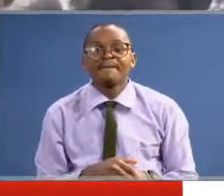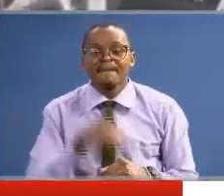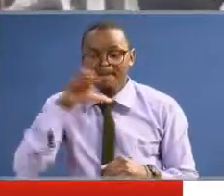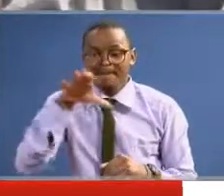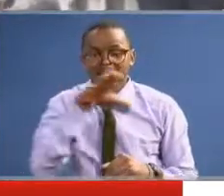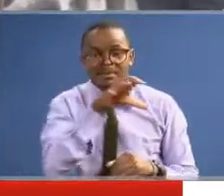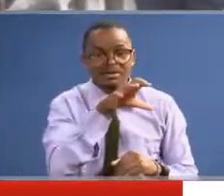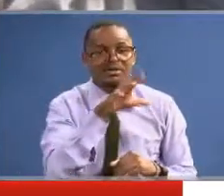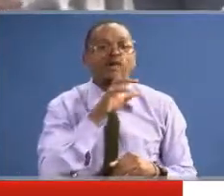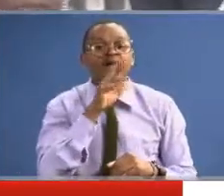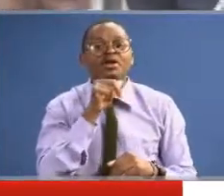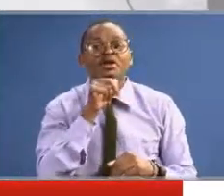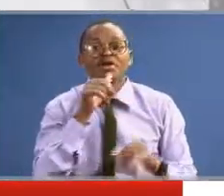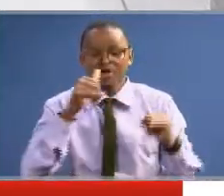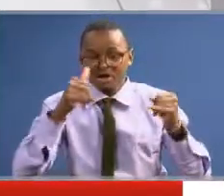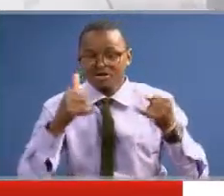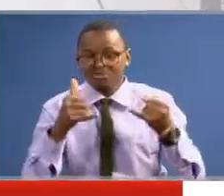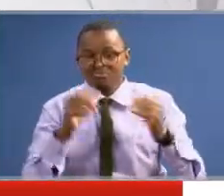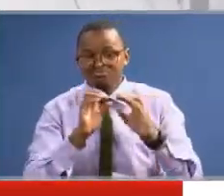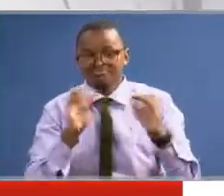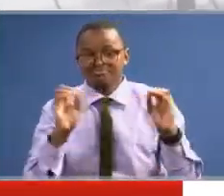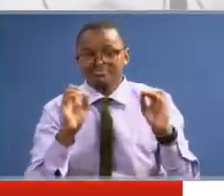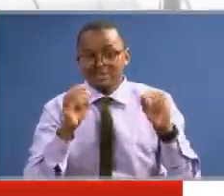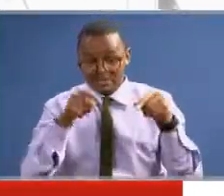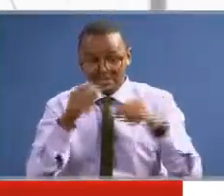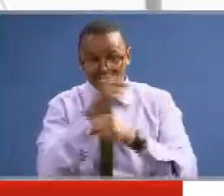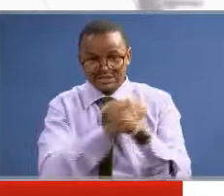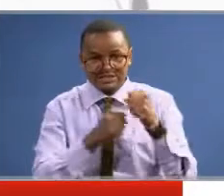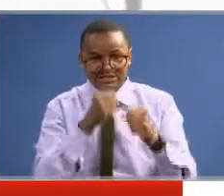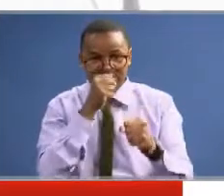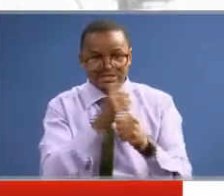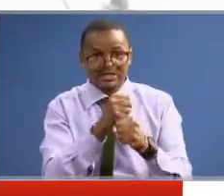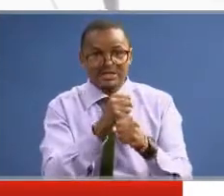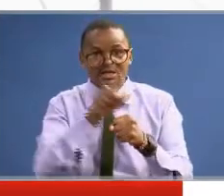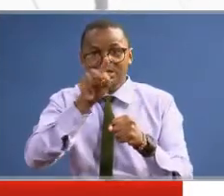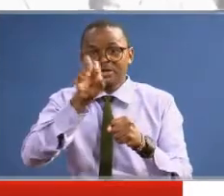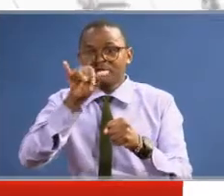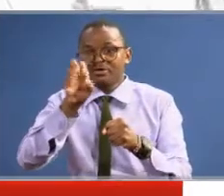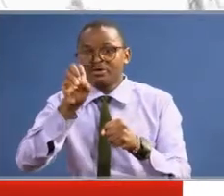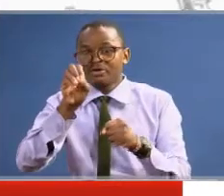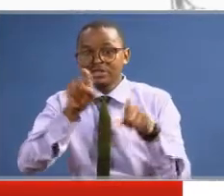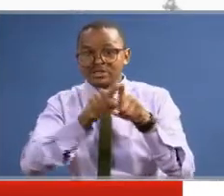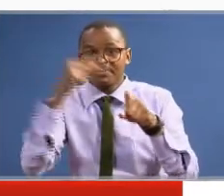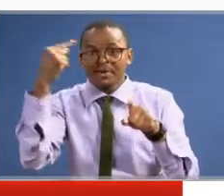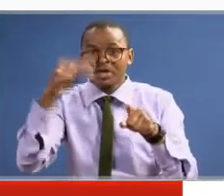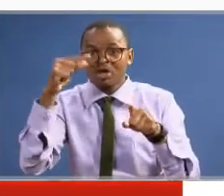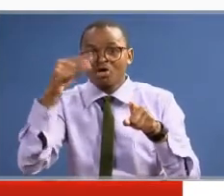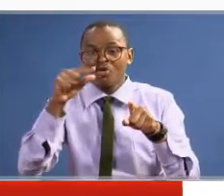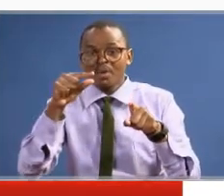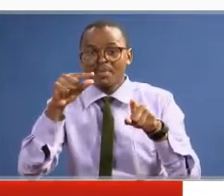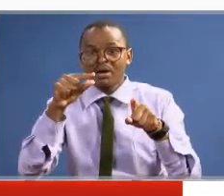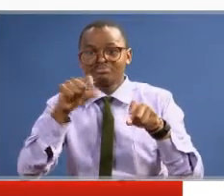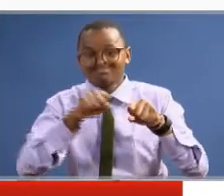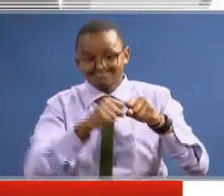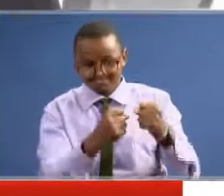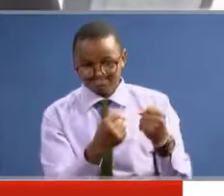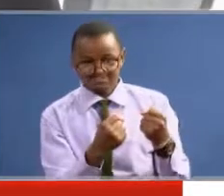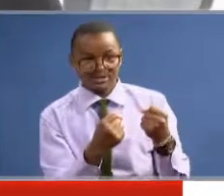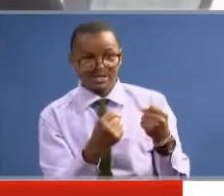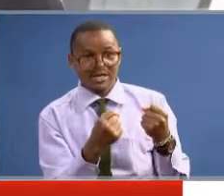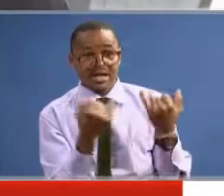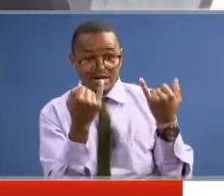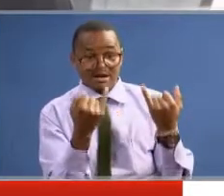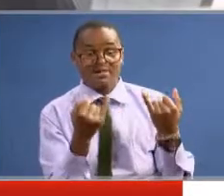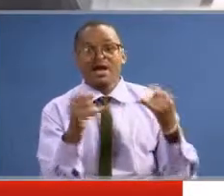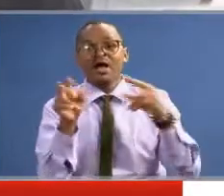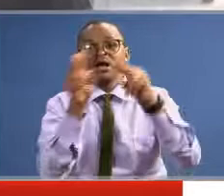Market fires are not a new occurrence in Kenya. This year alone, Toy Market and a section of Gikomba Market were razed down, and as it has